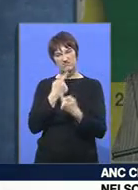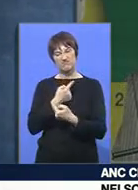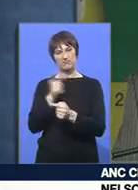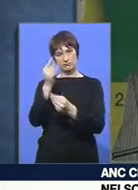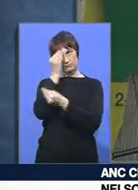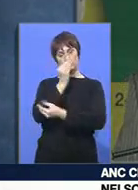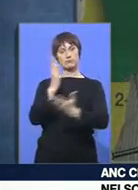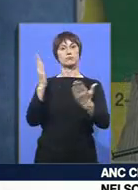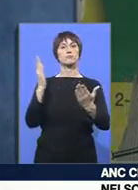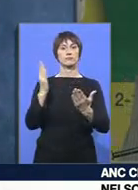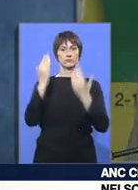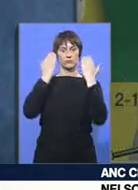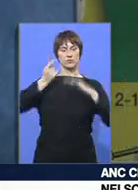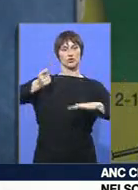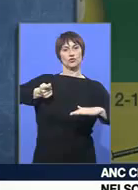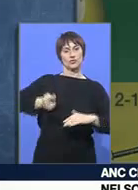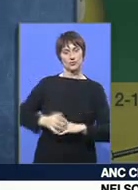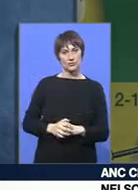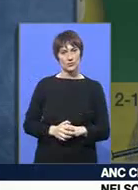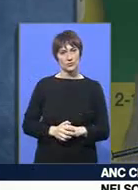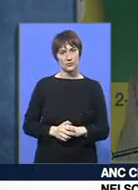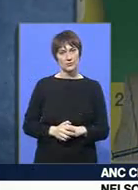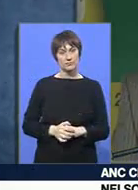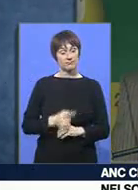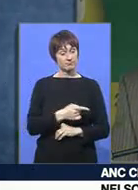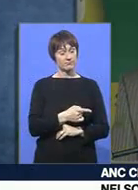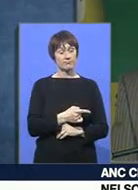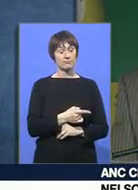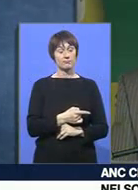judiciary, in the epic statement